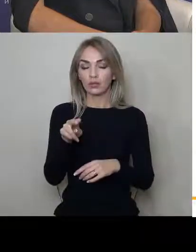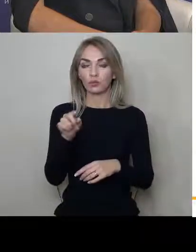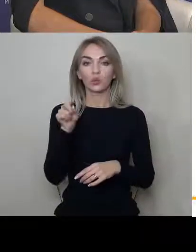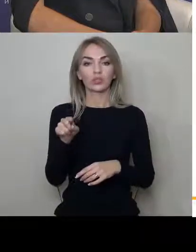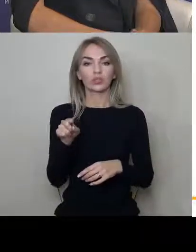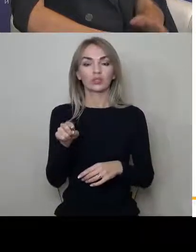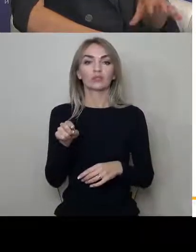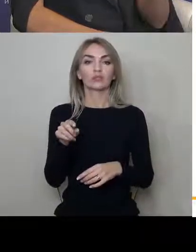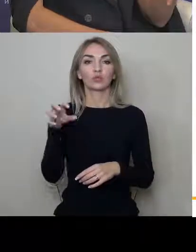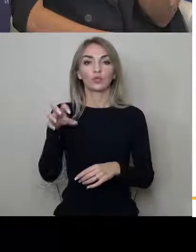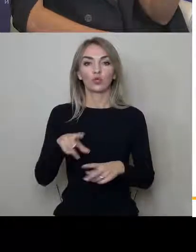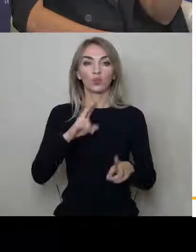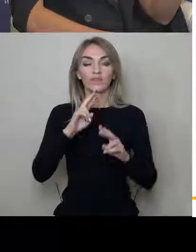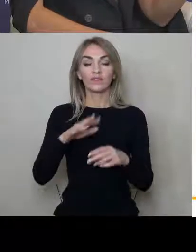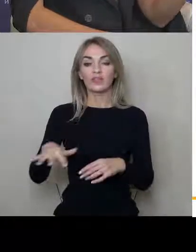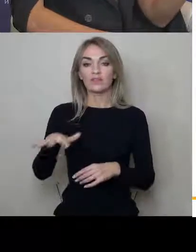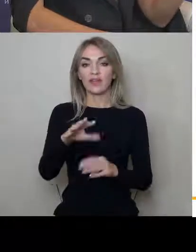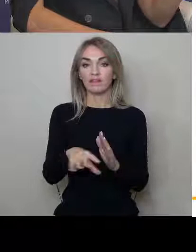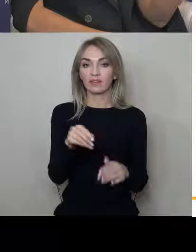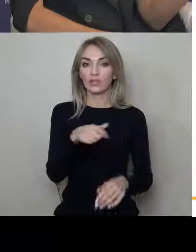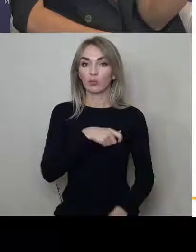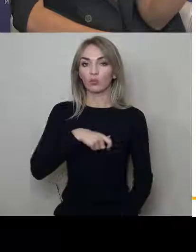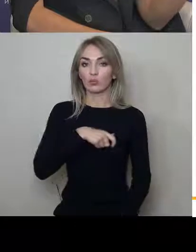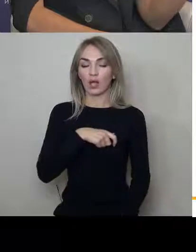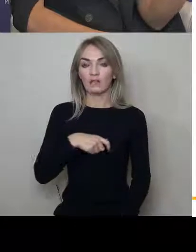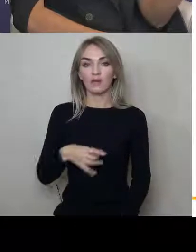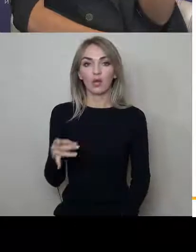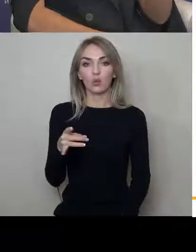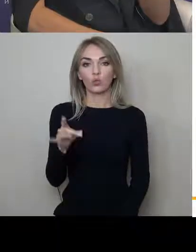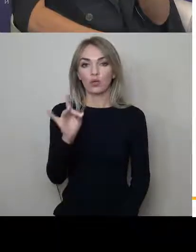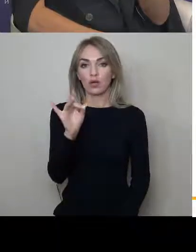elections to Rayon Council, then